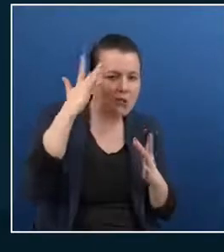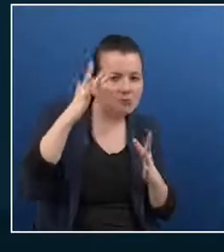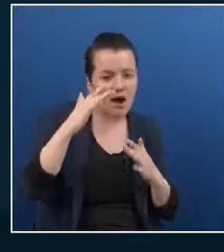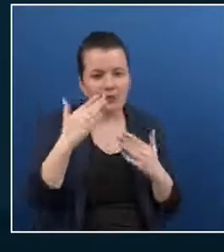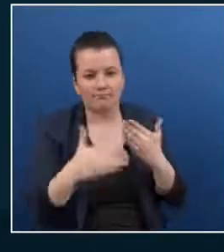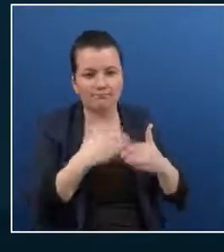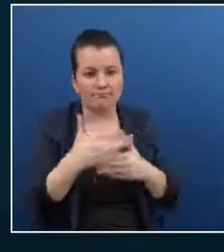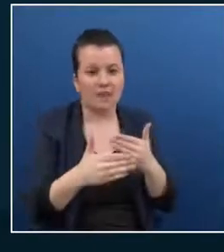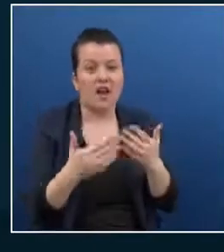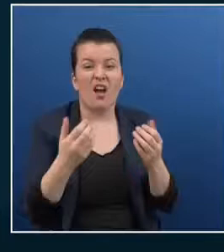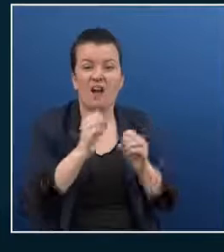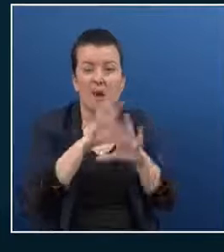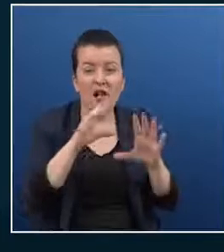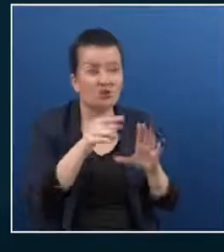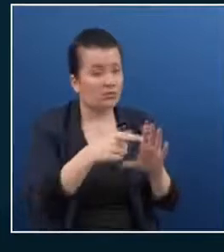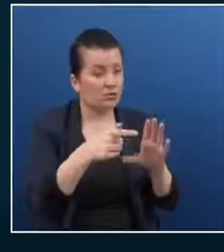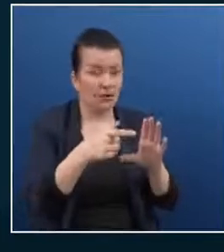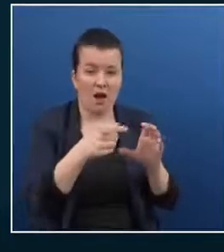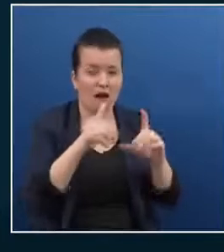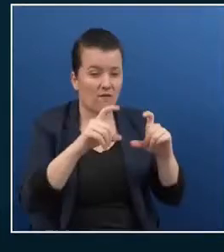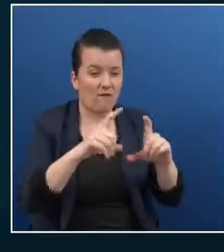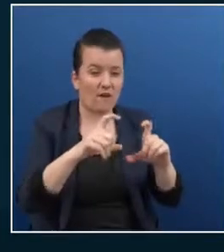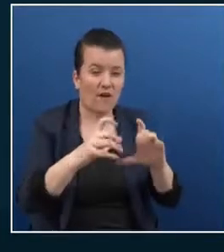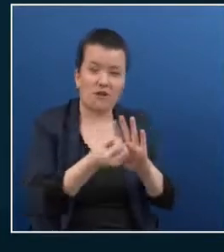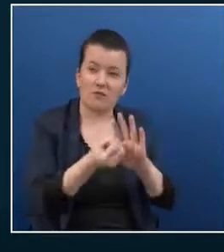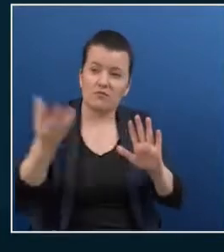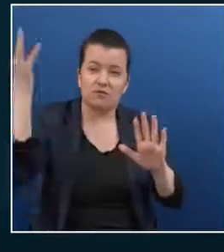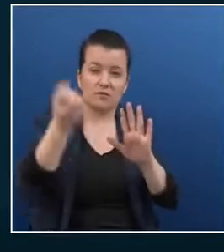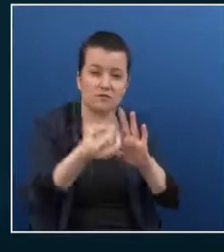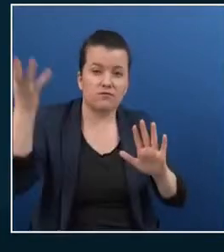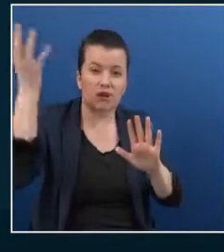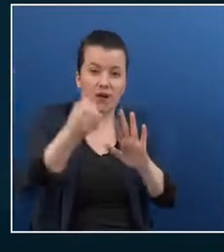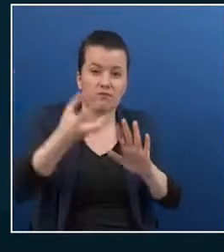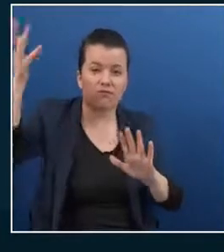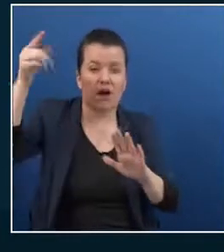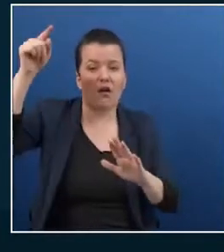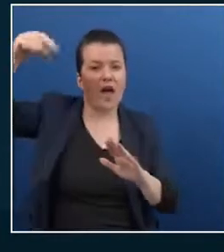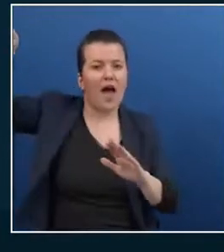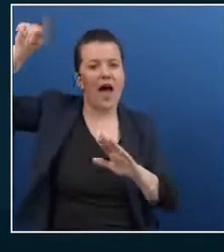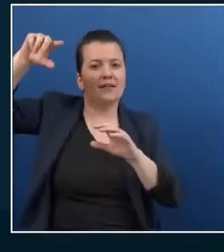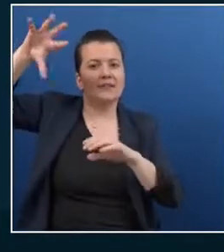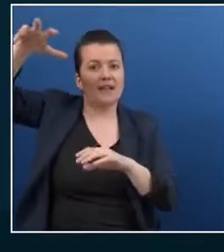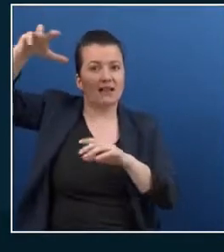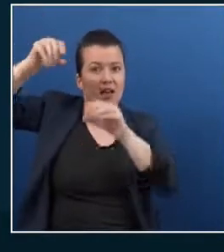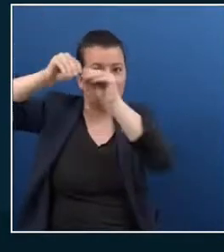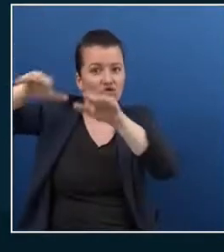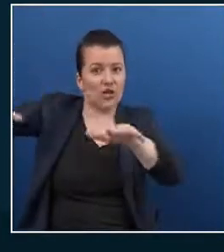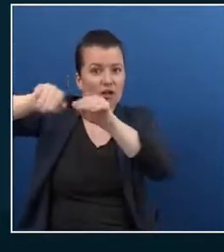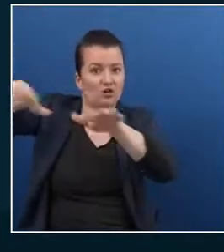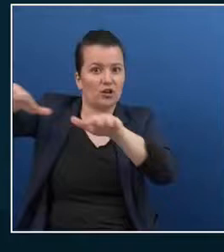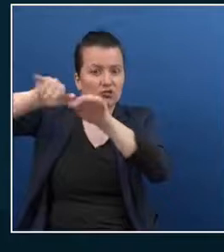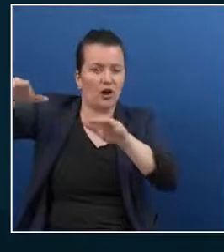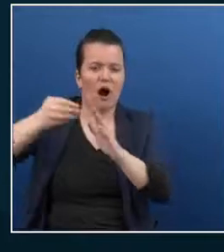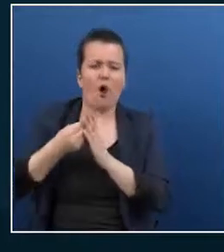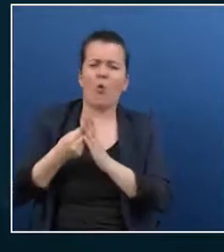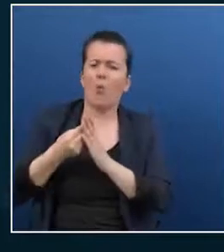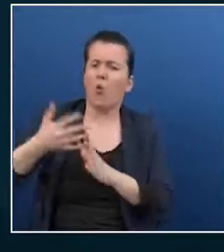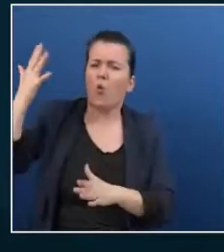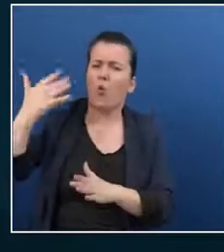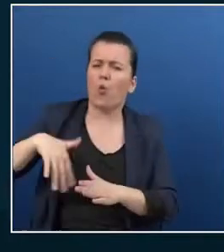share up every single picture through a satellite connection, I mean, it's expensive. And so this is